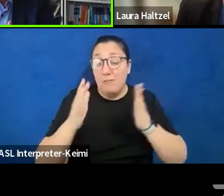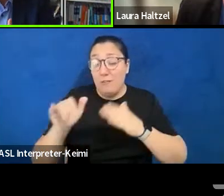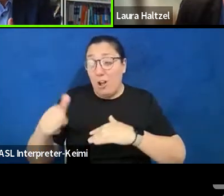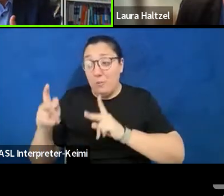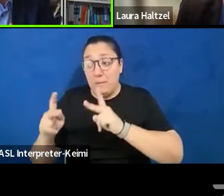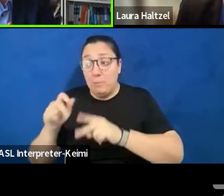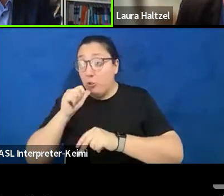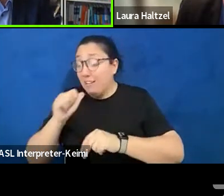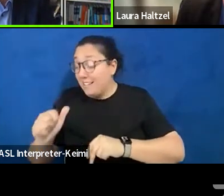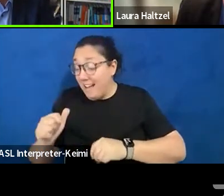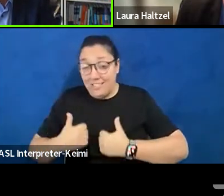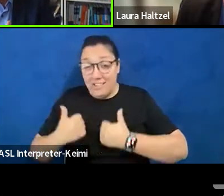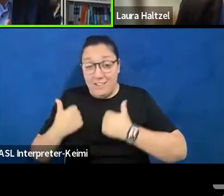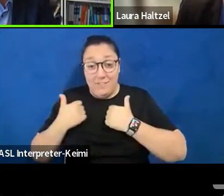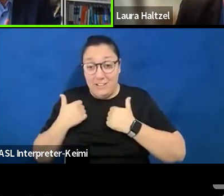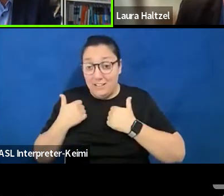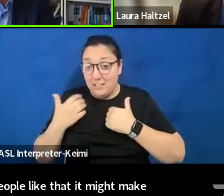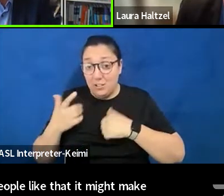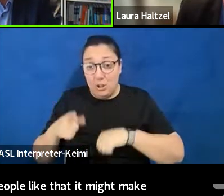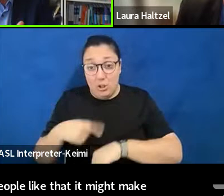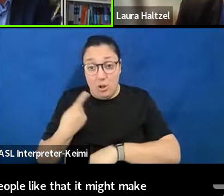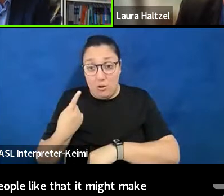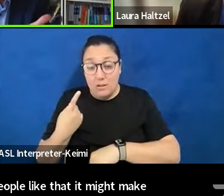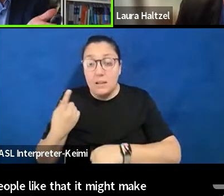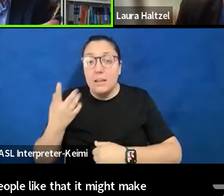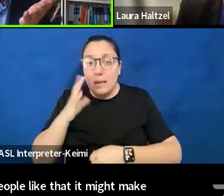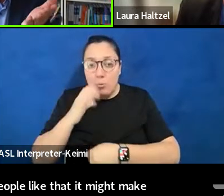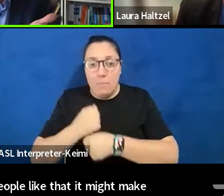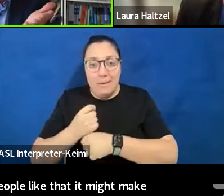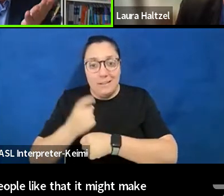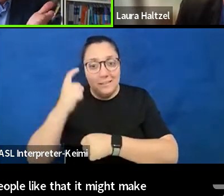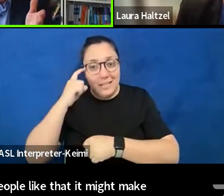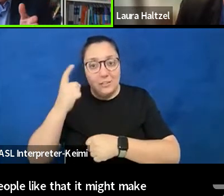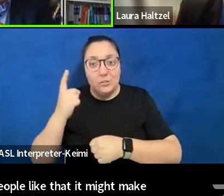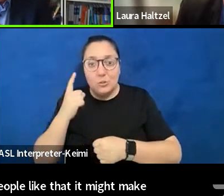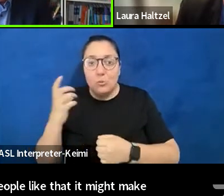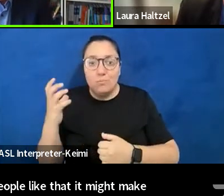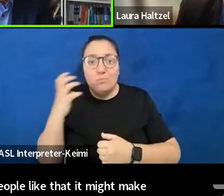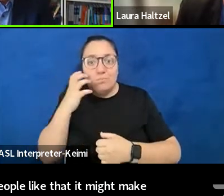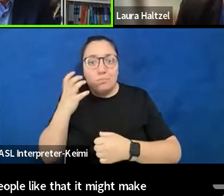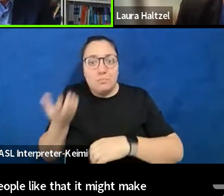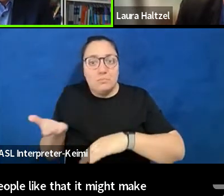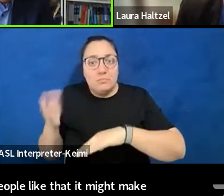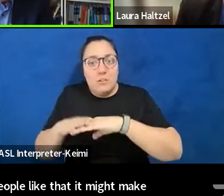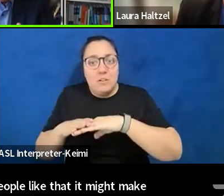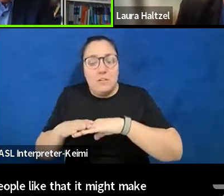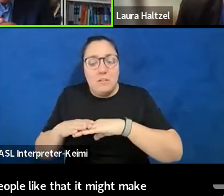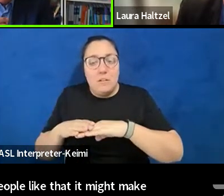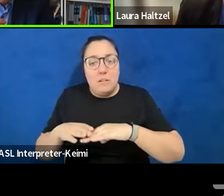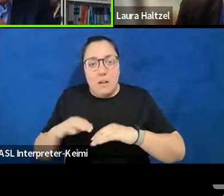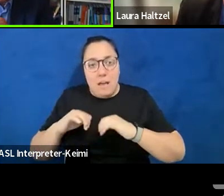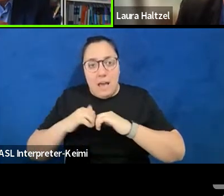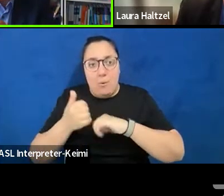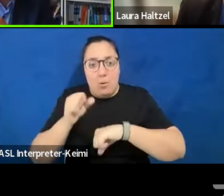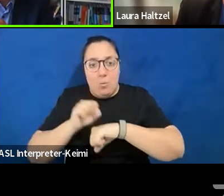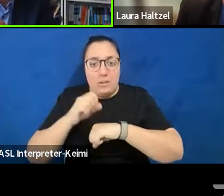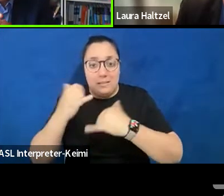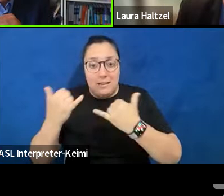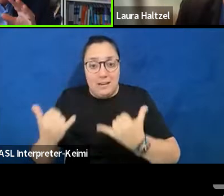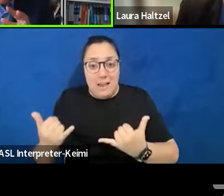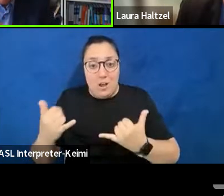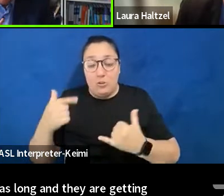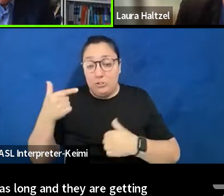long and they are getting less from Social Security. And it might make sense to beef up the bottom a little bit. The way the program works now for everyone who's a Gen